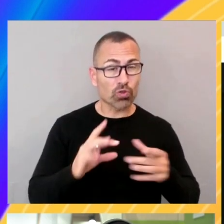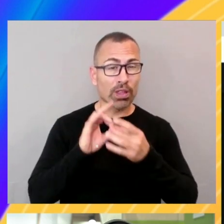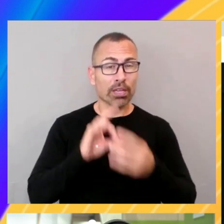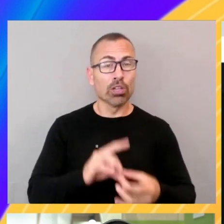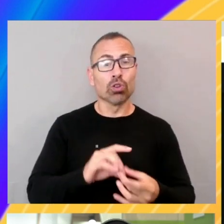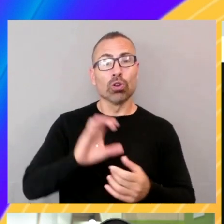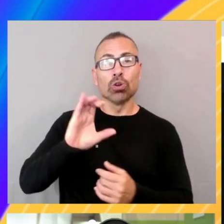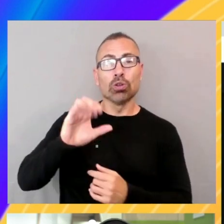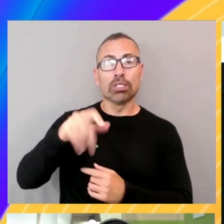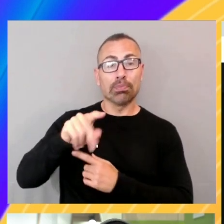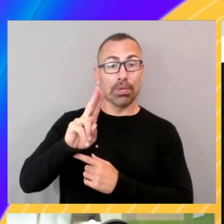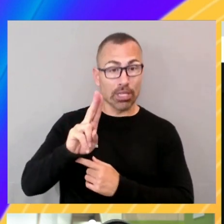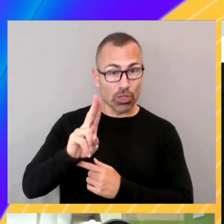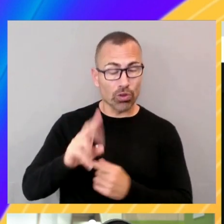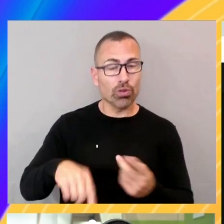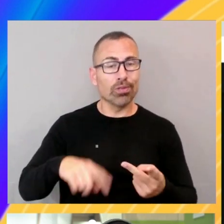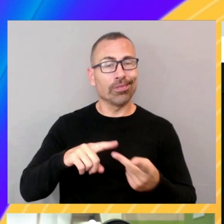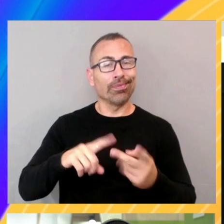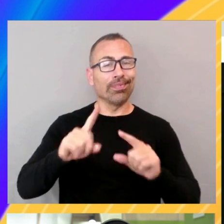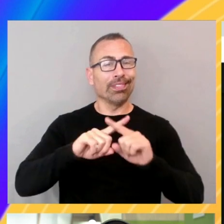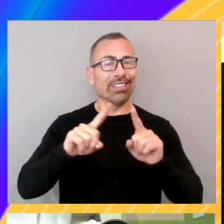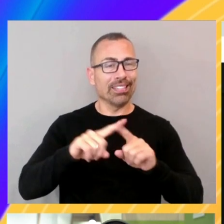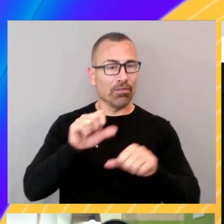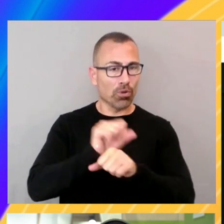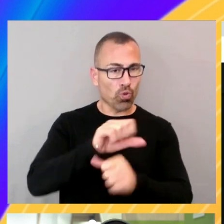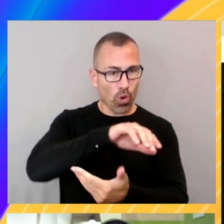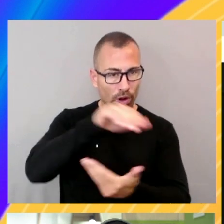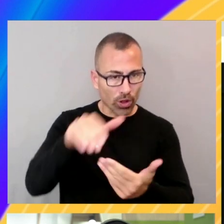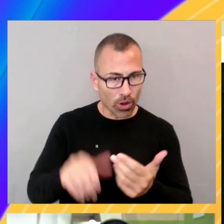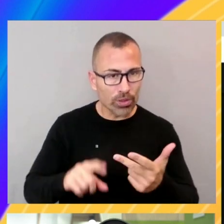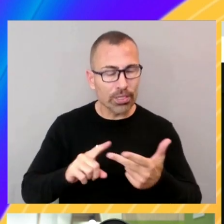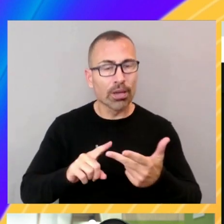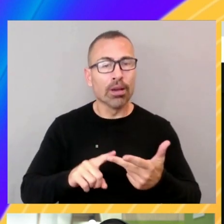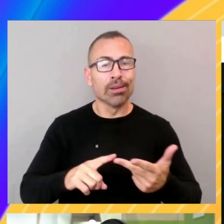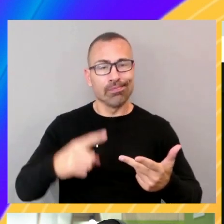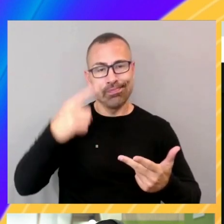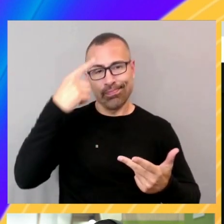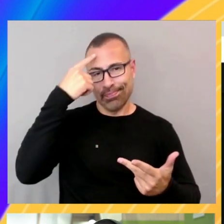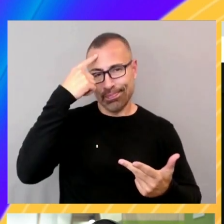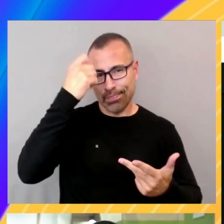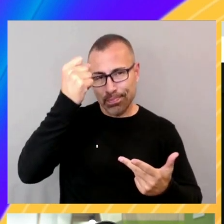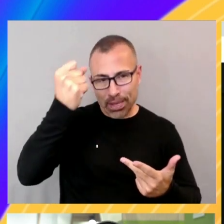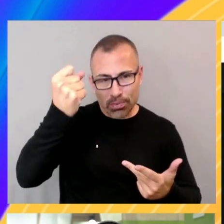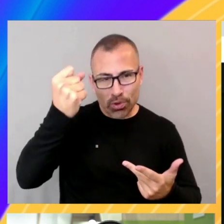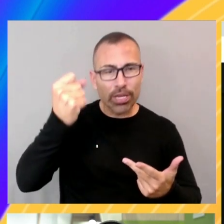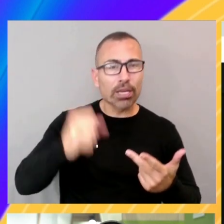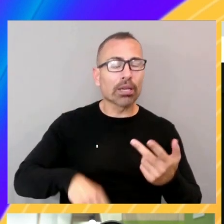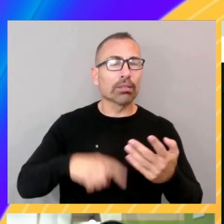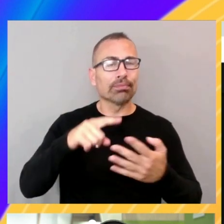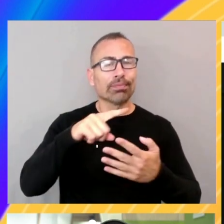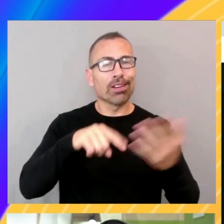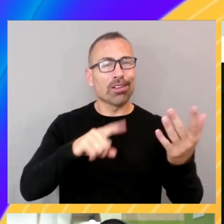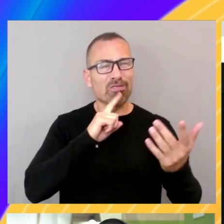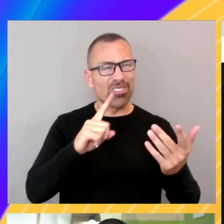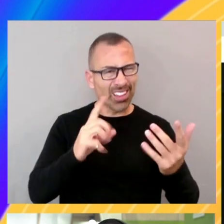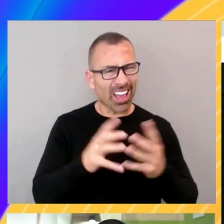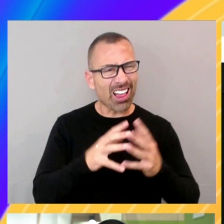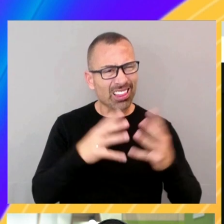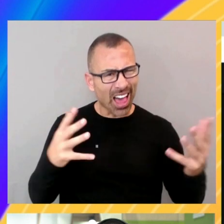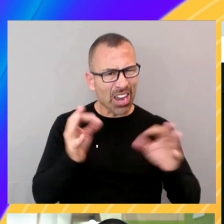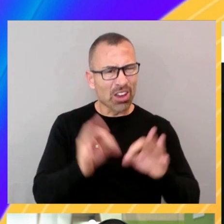different workloads and memory. Basically just a lot of important Kubernetes metrics, and we're just